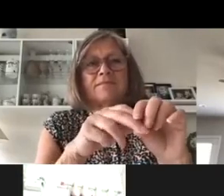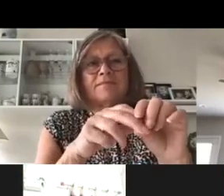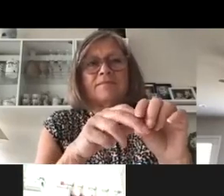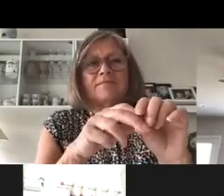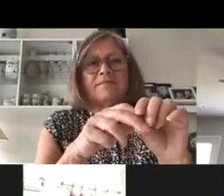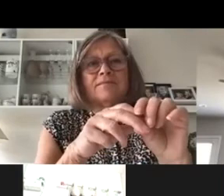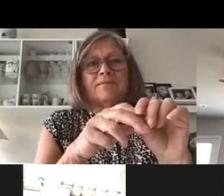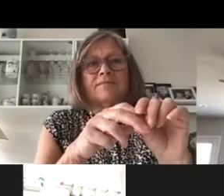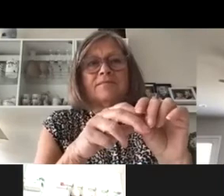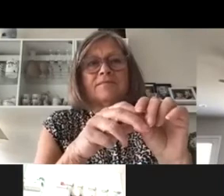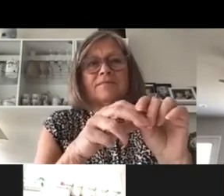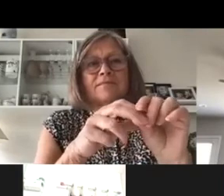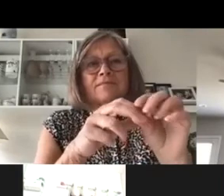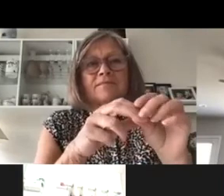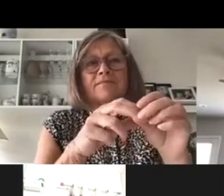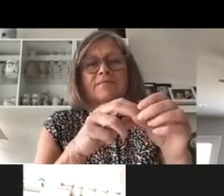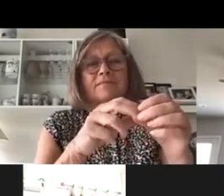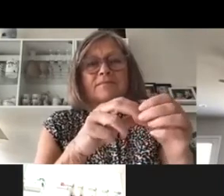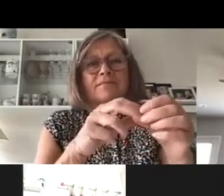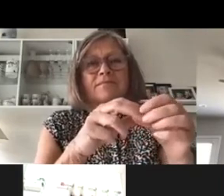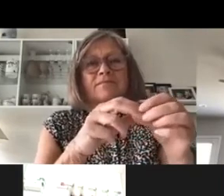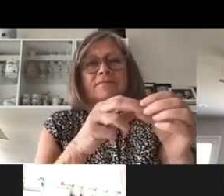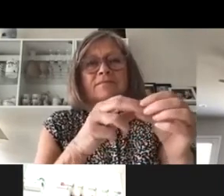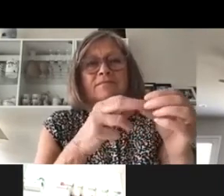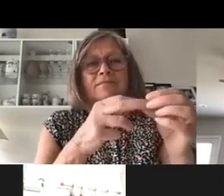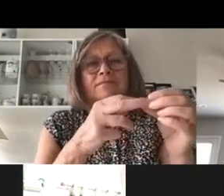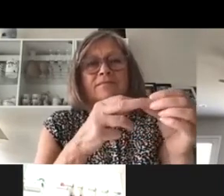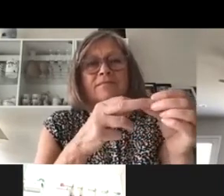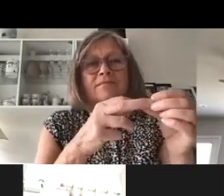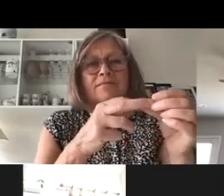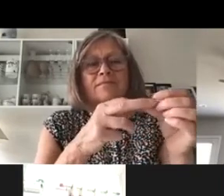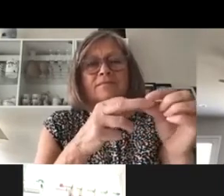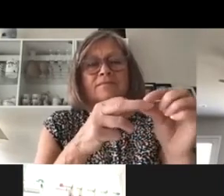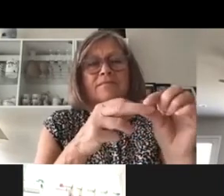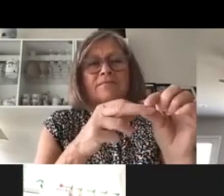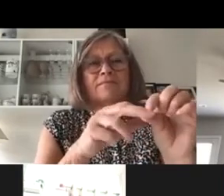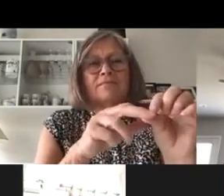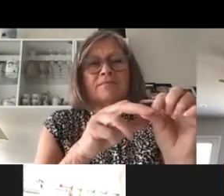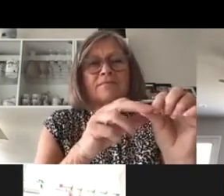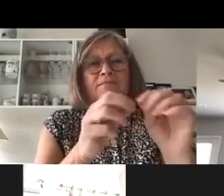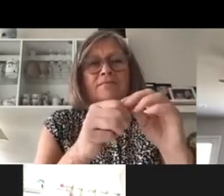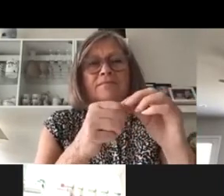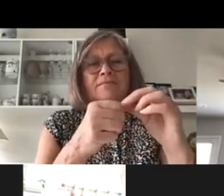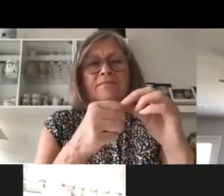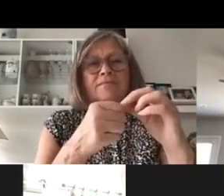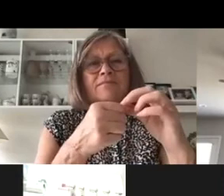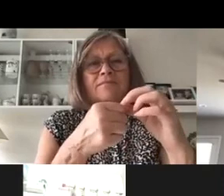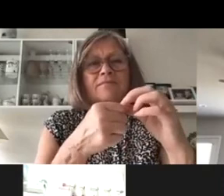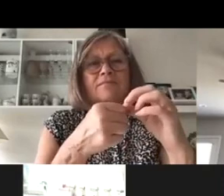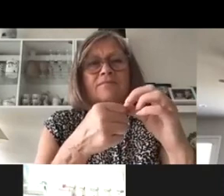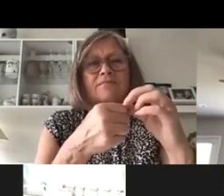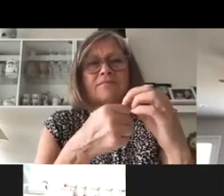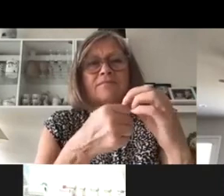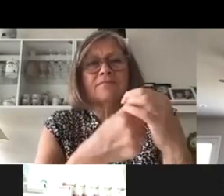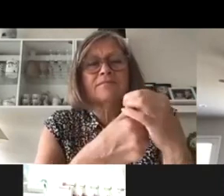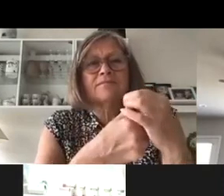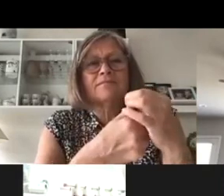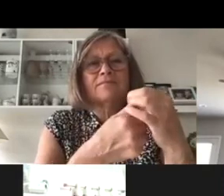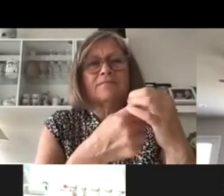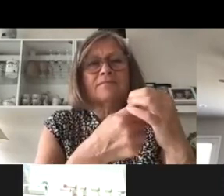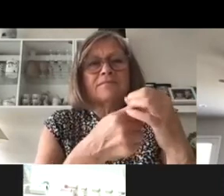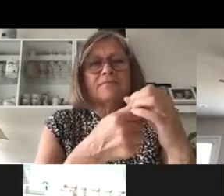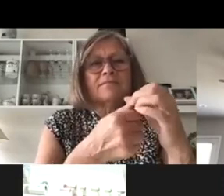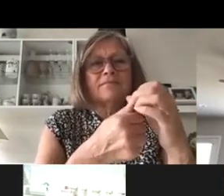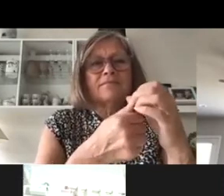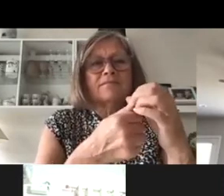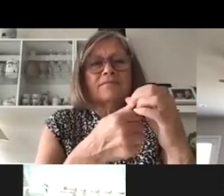carry those forward. So we have the Holy Spirit with us, and the Holy Spirit guides us to all truth. So those things you're not sure of, or if